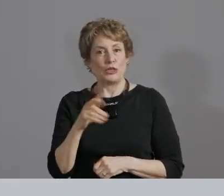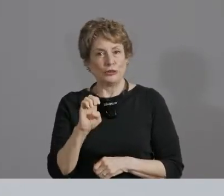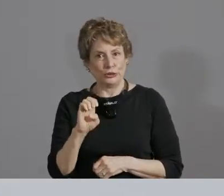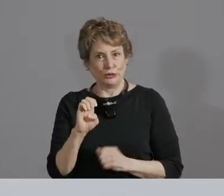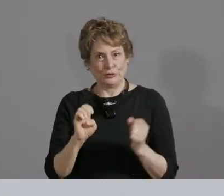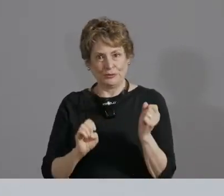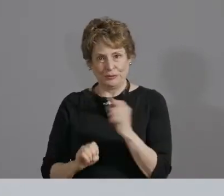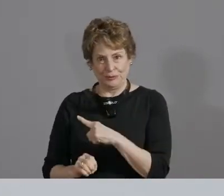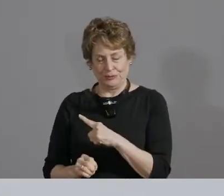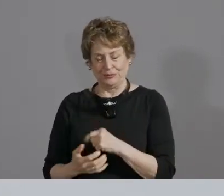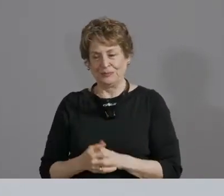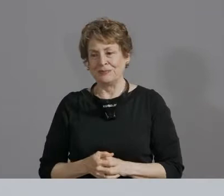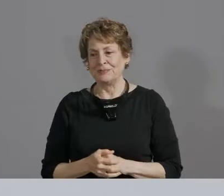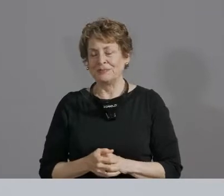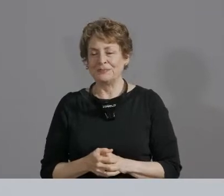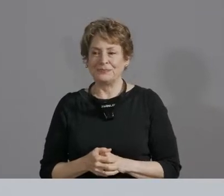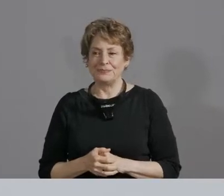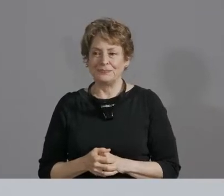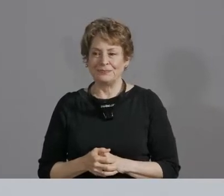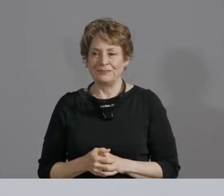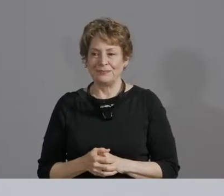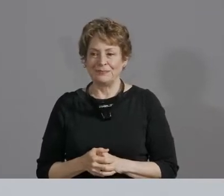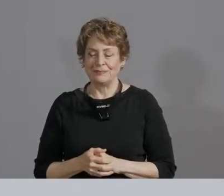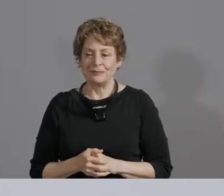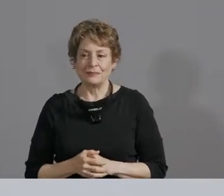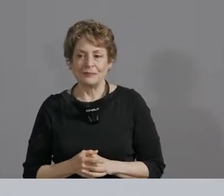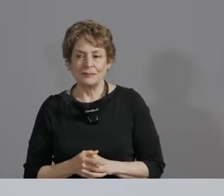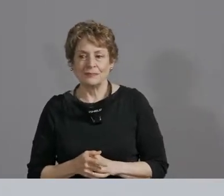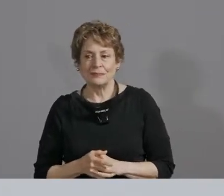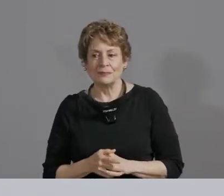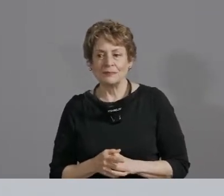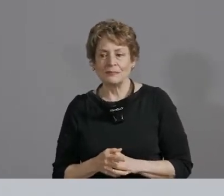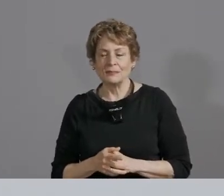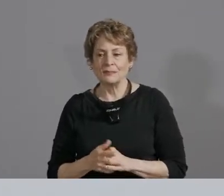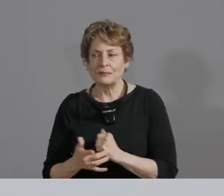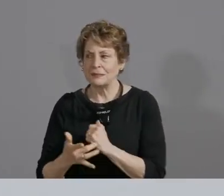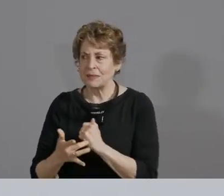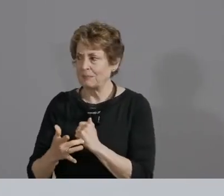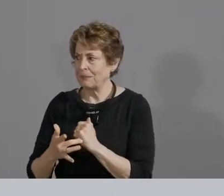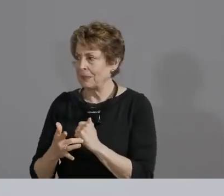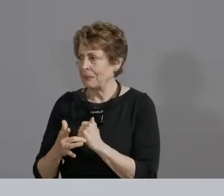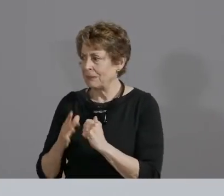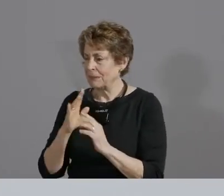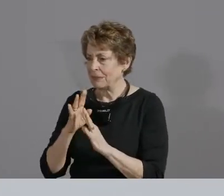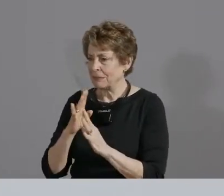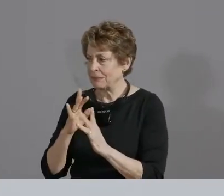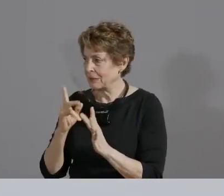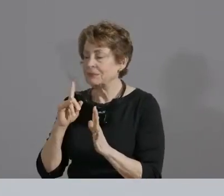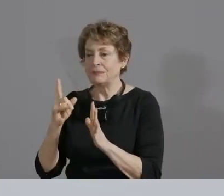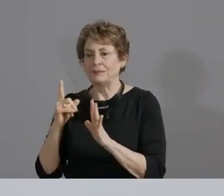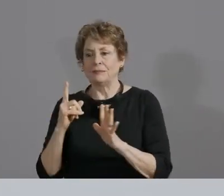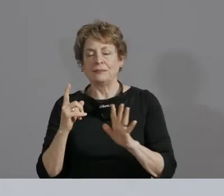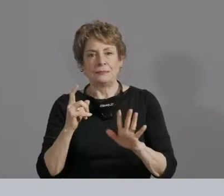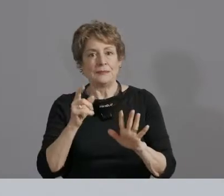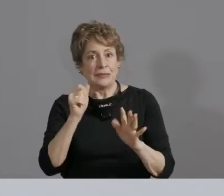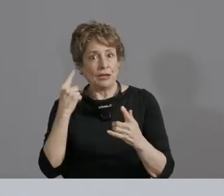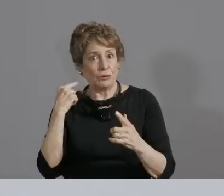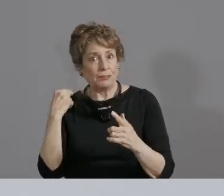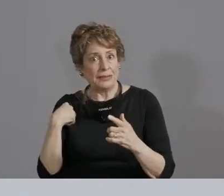I don't hear you. I asked him to unmute. Oh. Let's give him a second here. There we go. Can you hear me now?